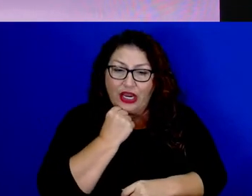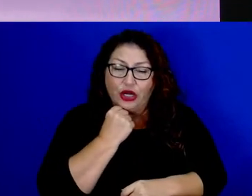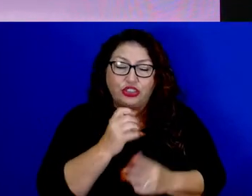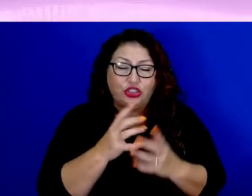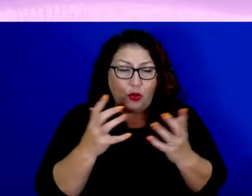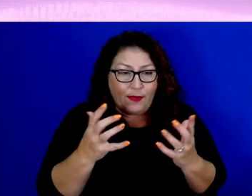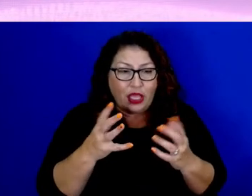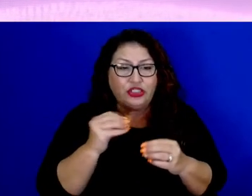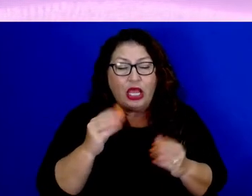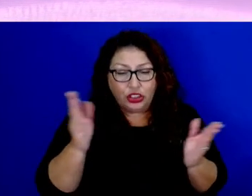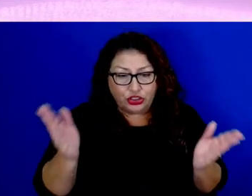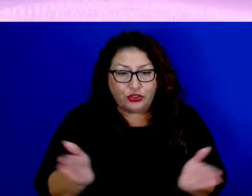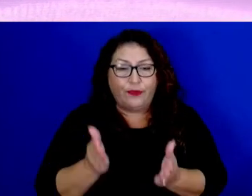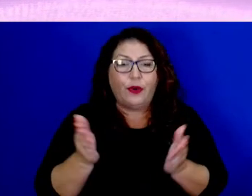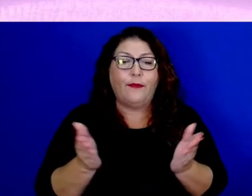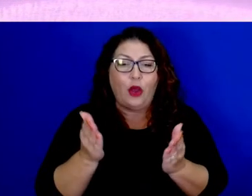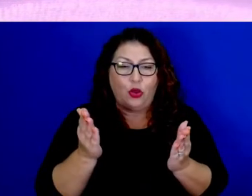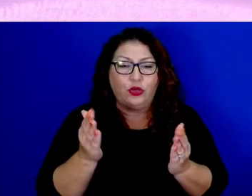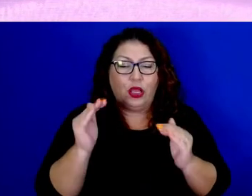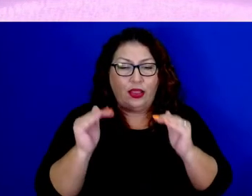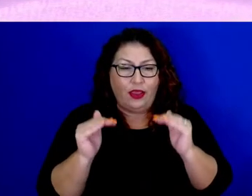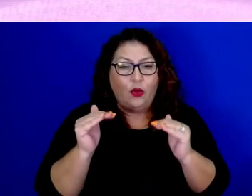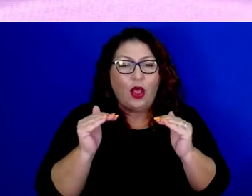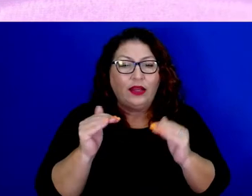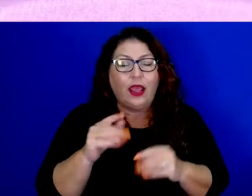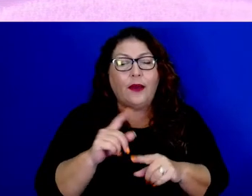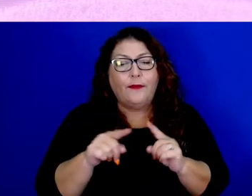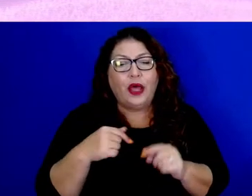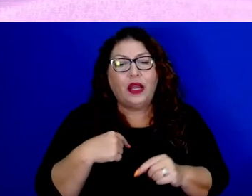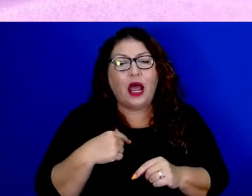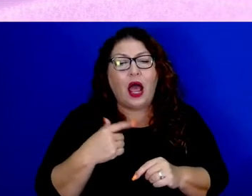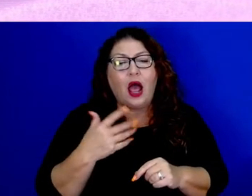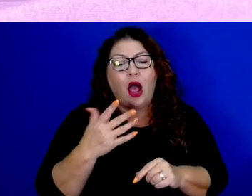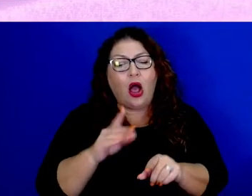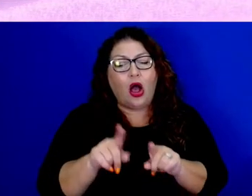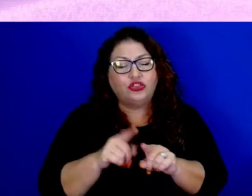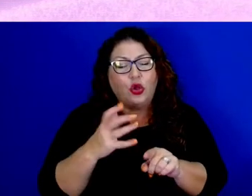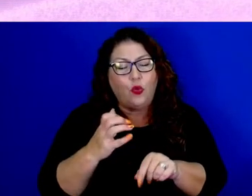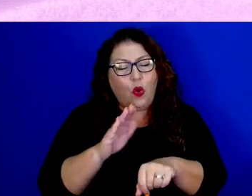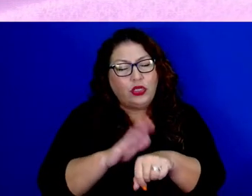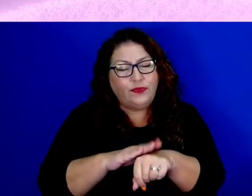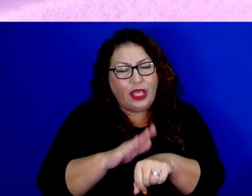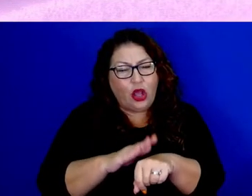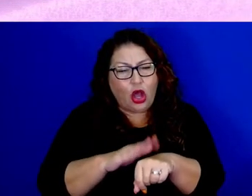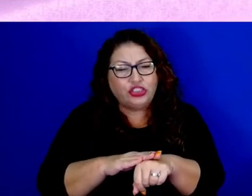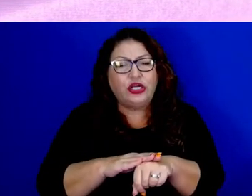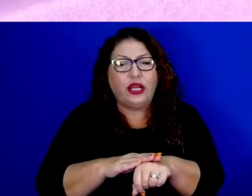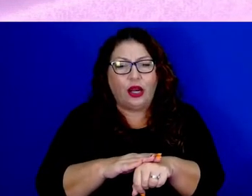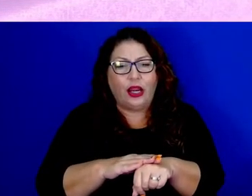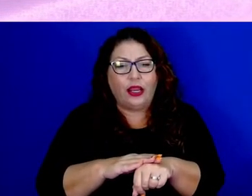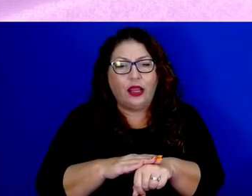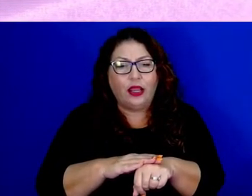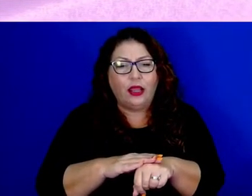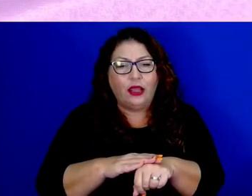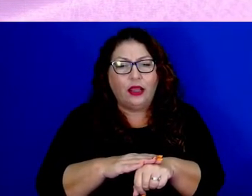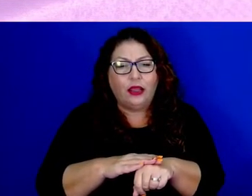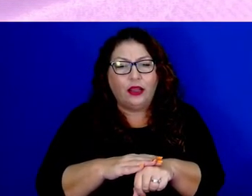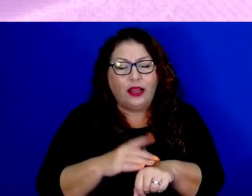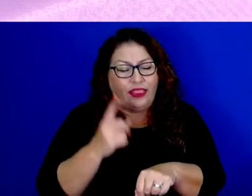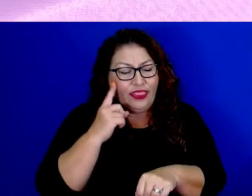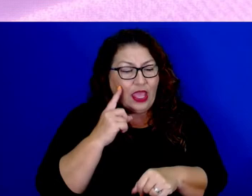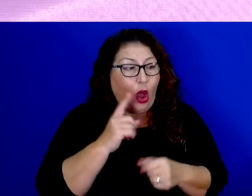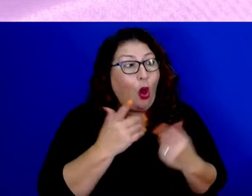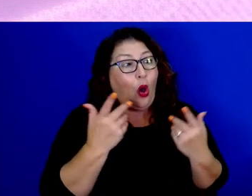these. But I would sound a cautionary note on being too self-congratulating. I think now